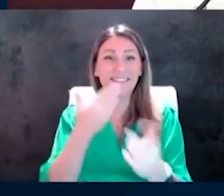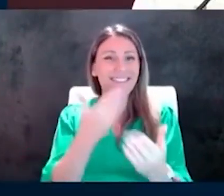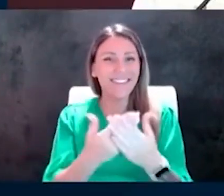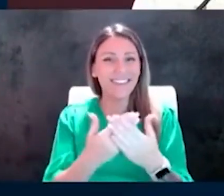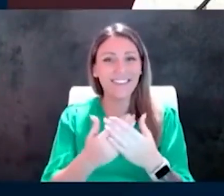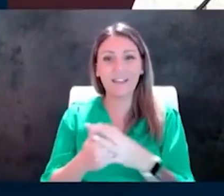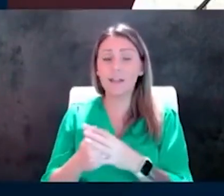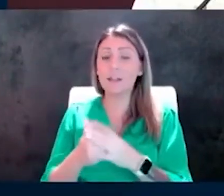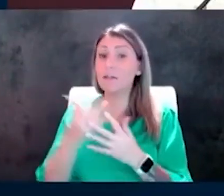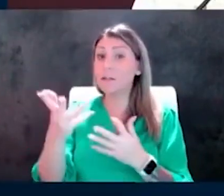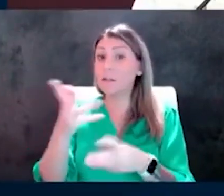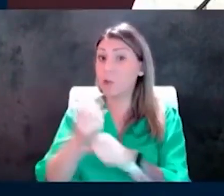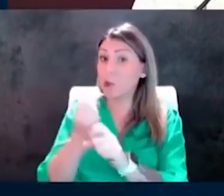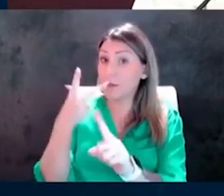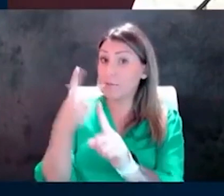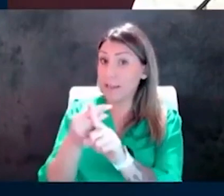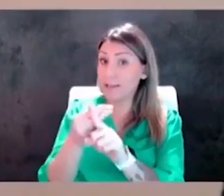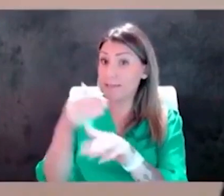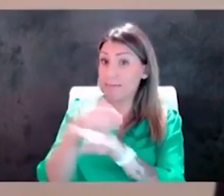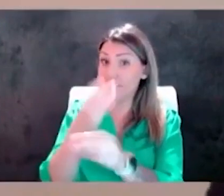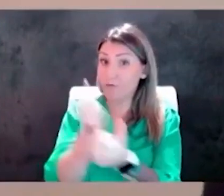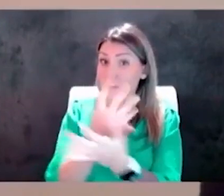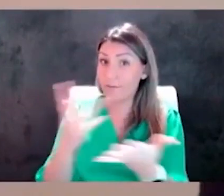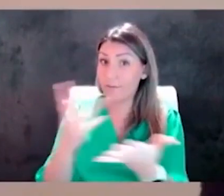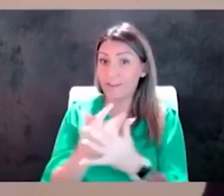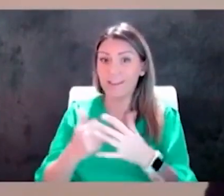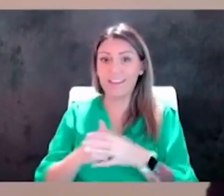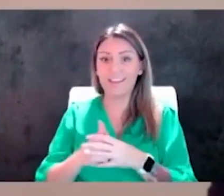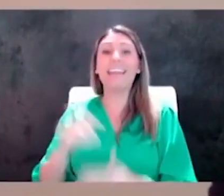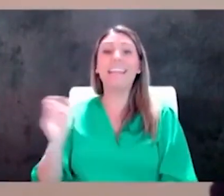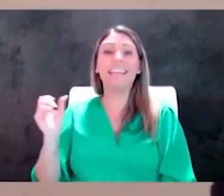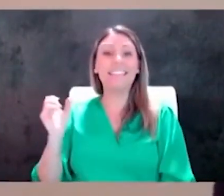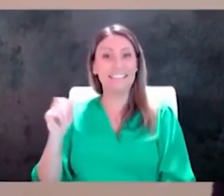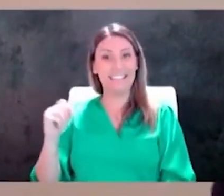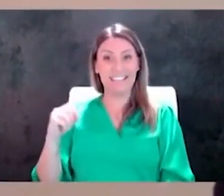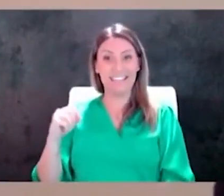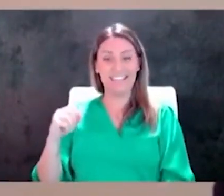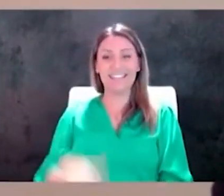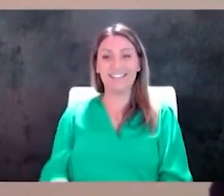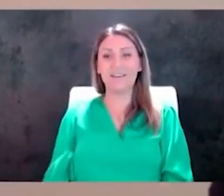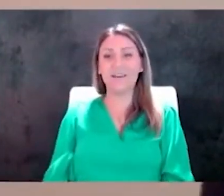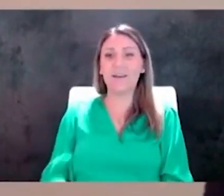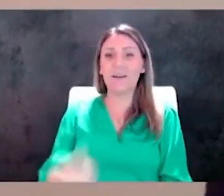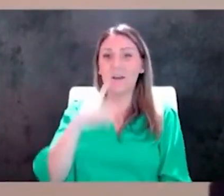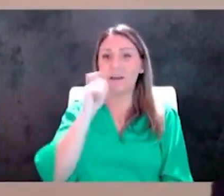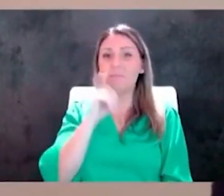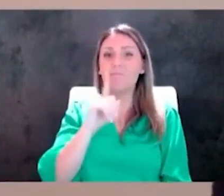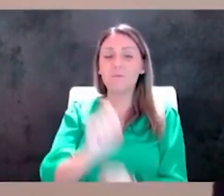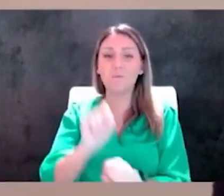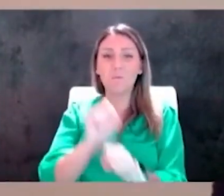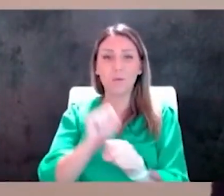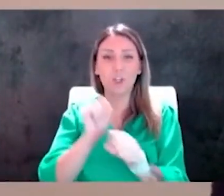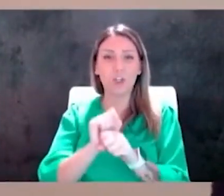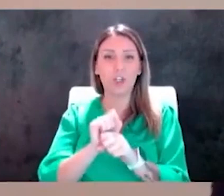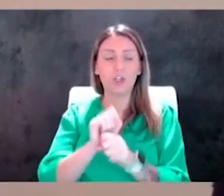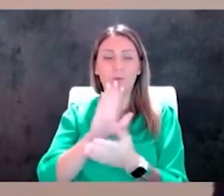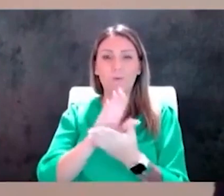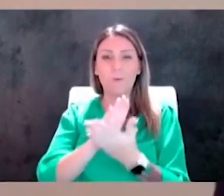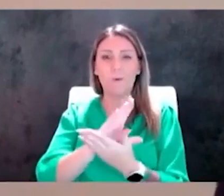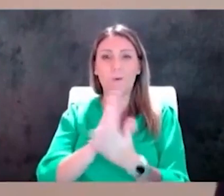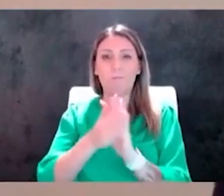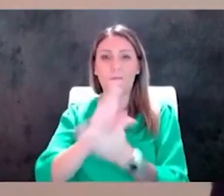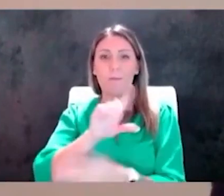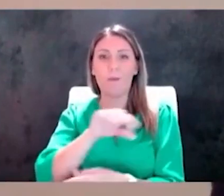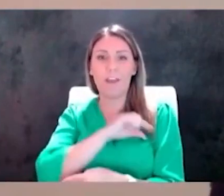vaccine as well after all this? I did. I actually, because I work in the schools, I was eligible for a vaccine